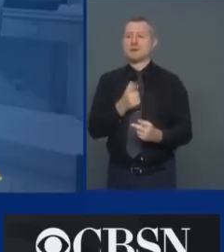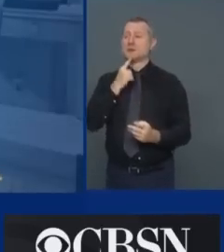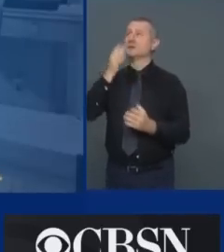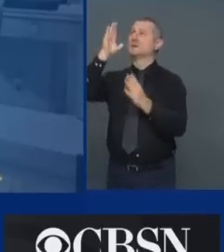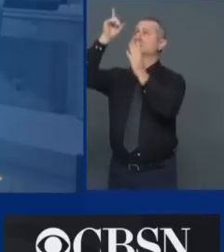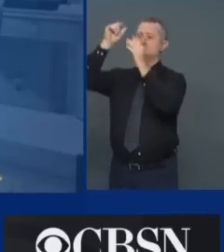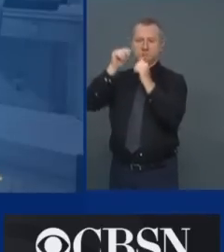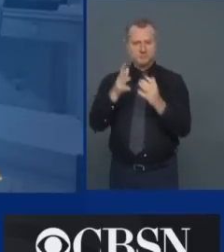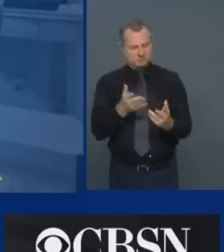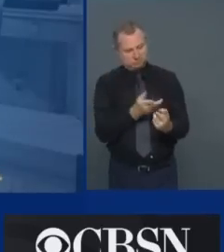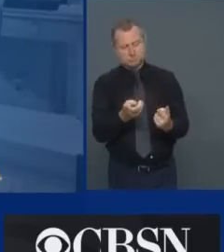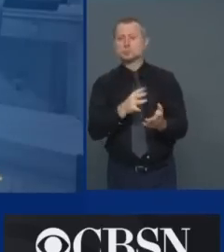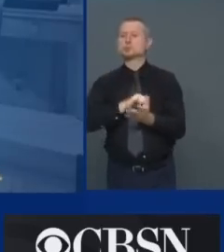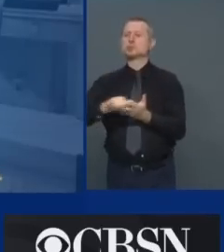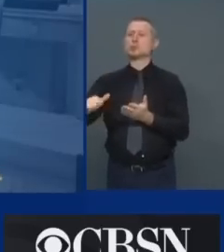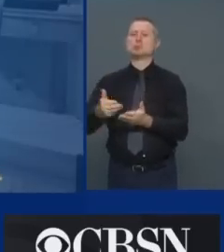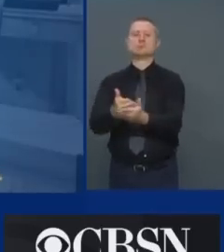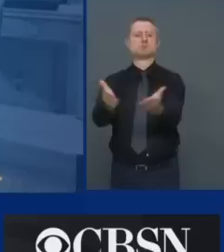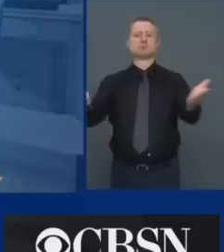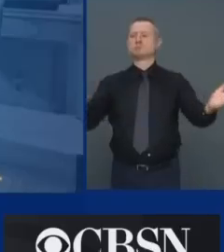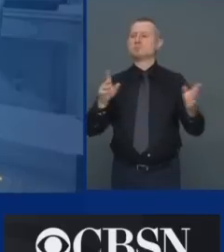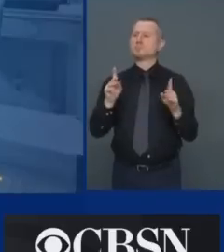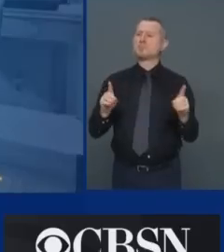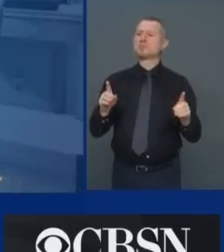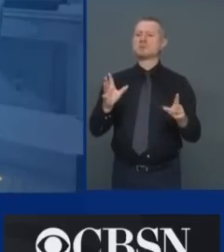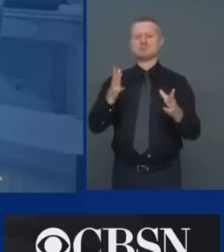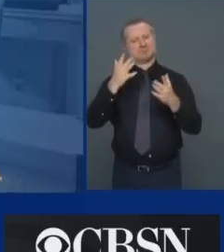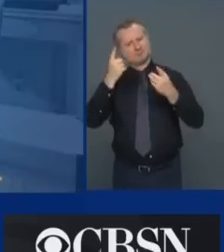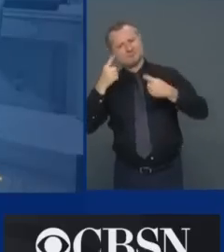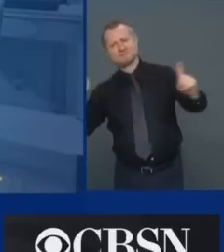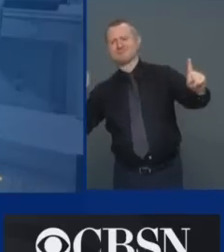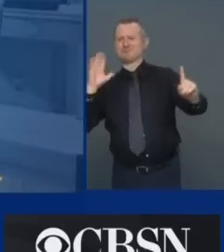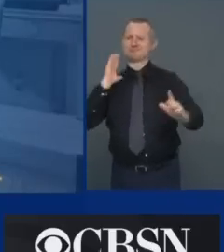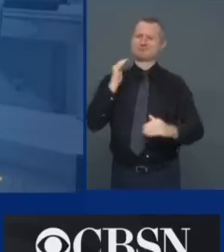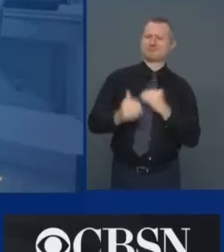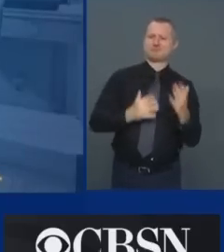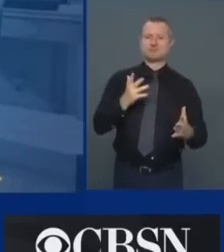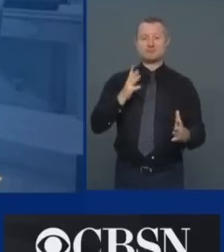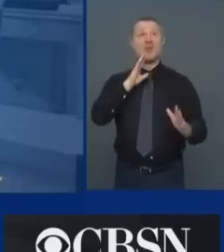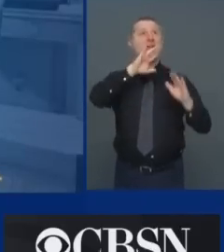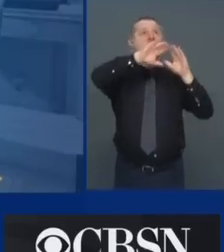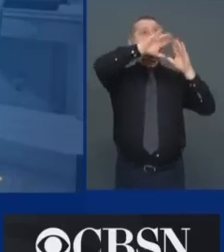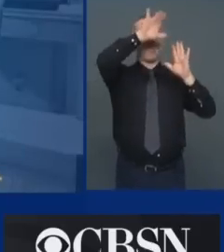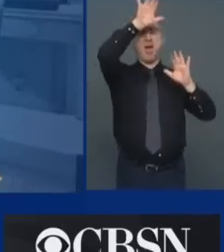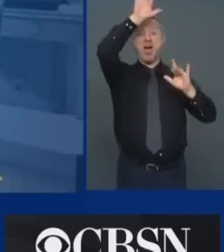New York for what they accomplished here. You remember what those death numbers were.